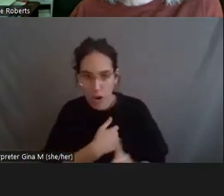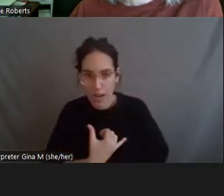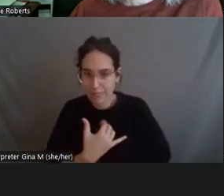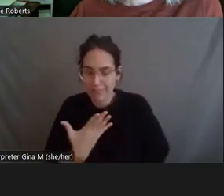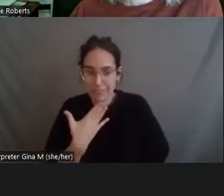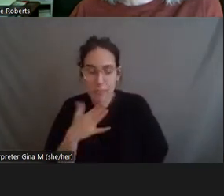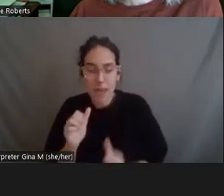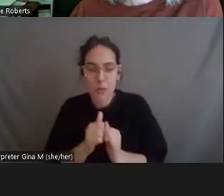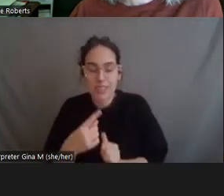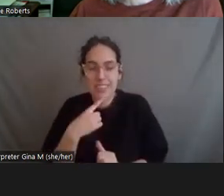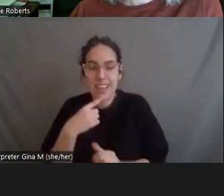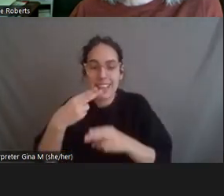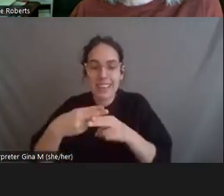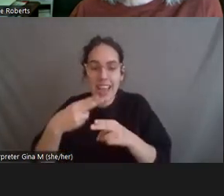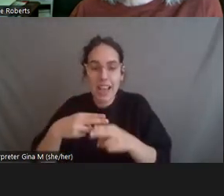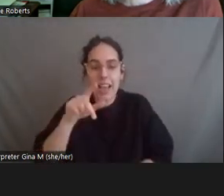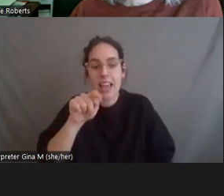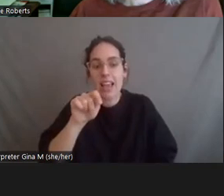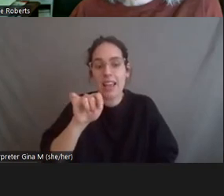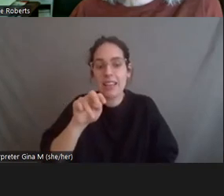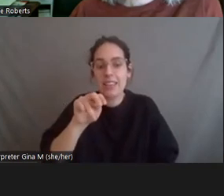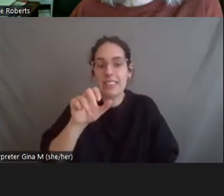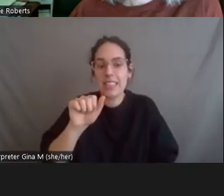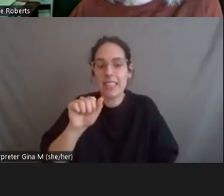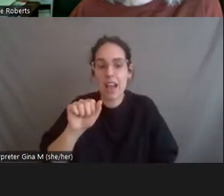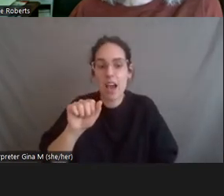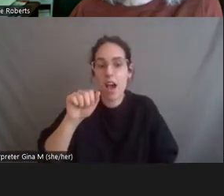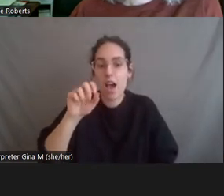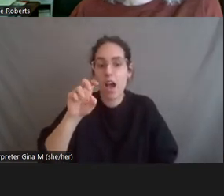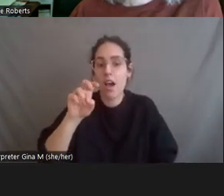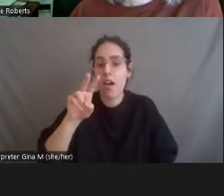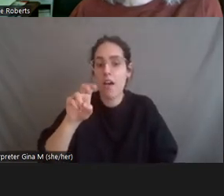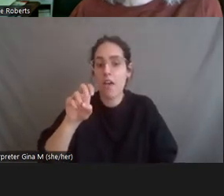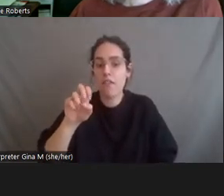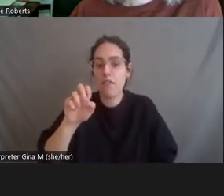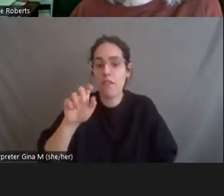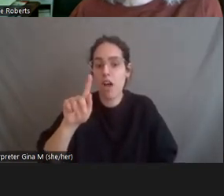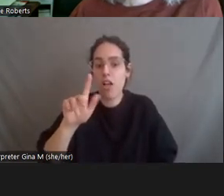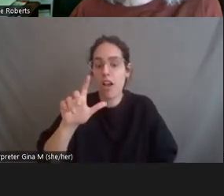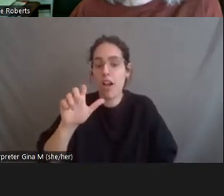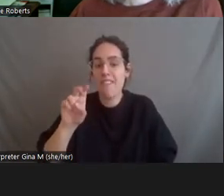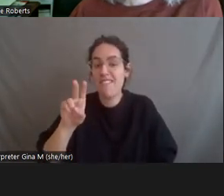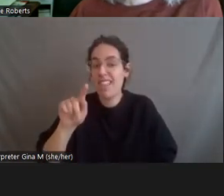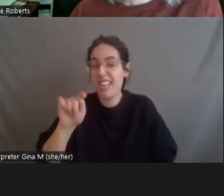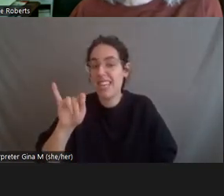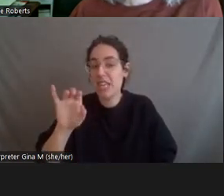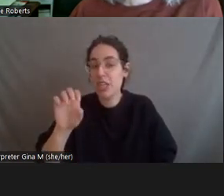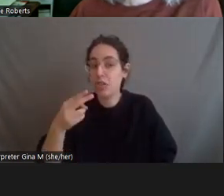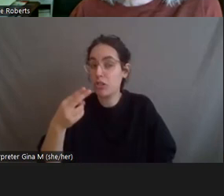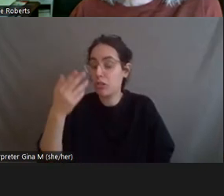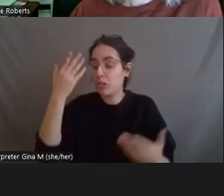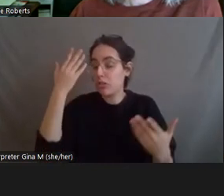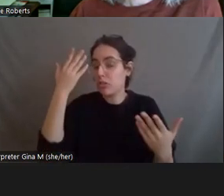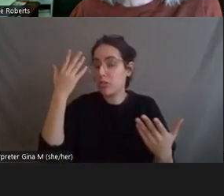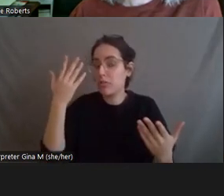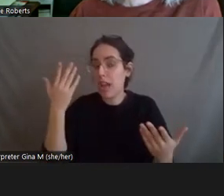names, Ms. Tina Falkovich. I'm not sure if Tina is with us at all this